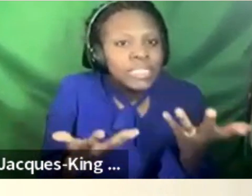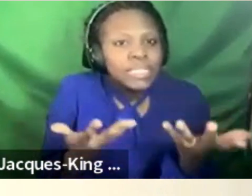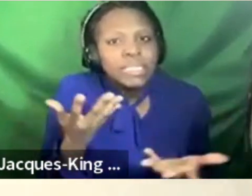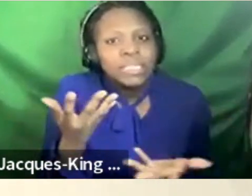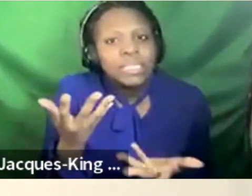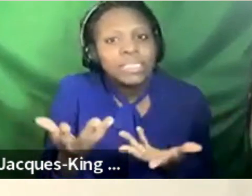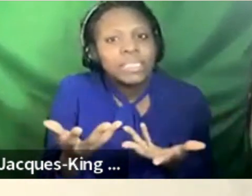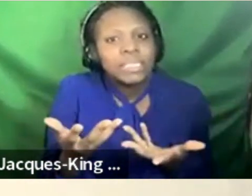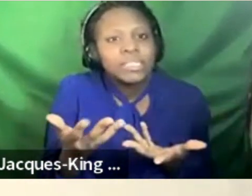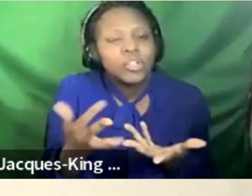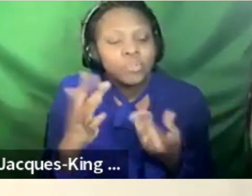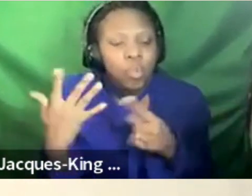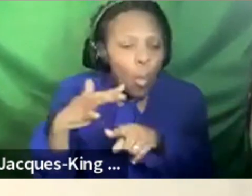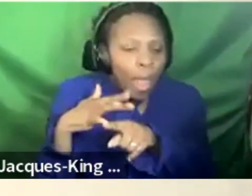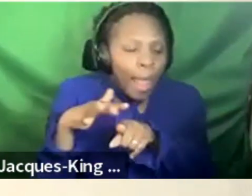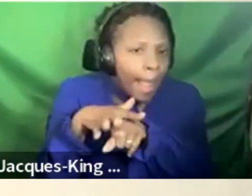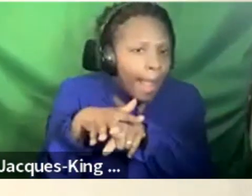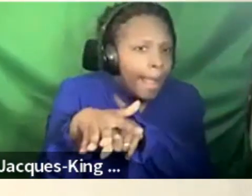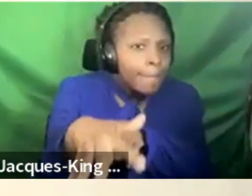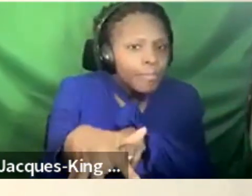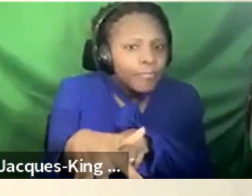this folklore comes to